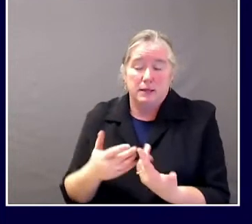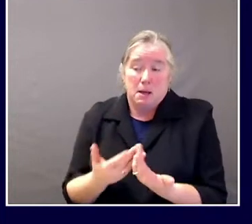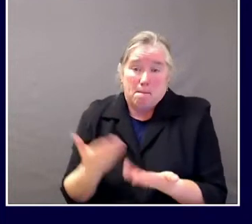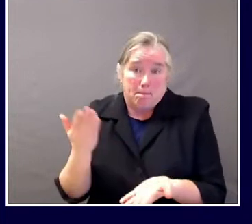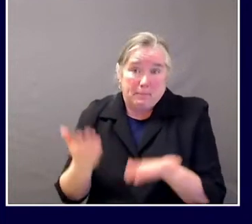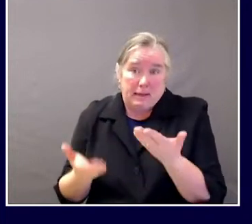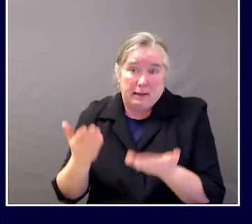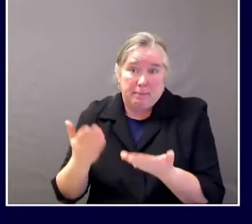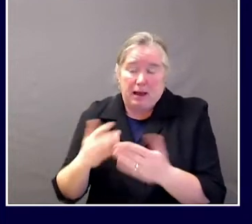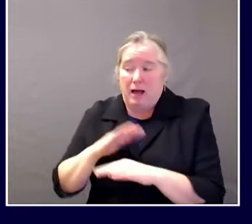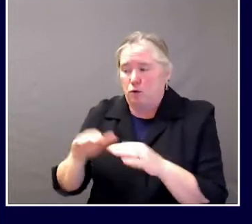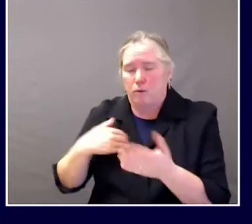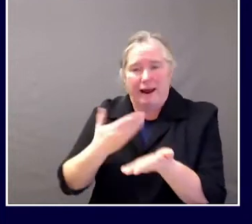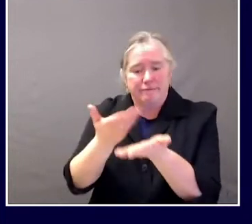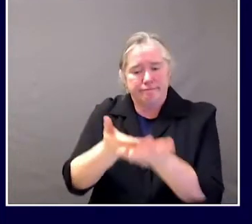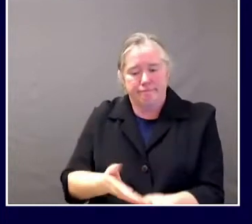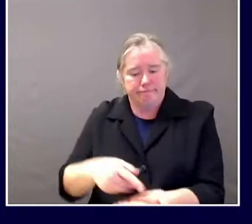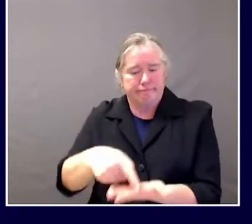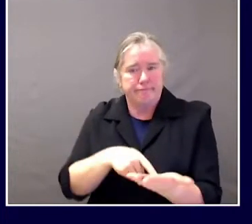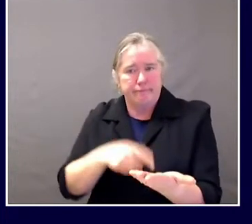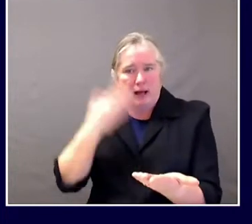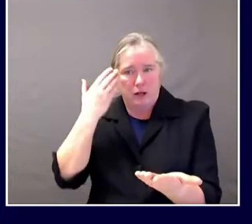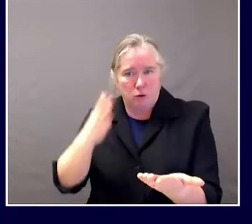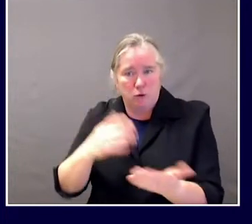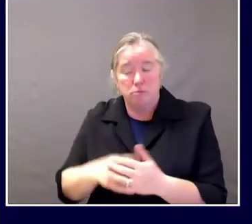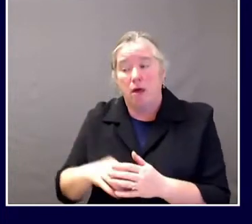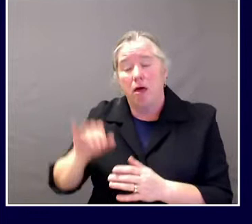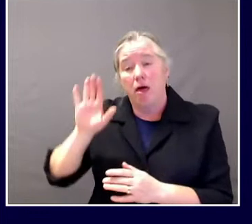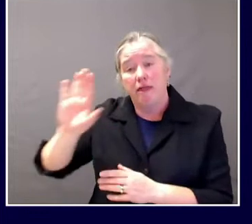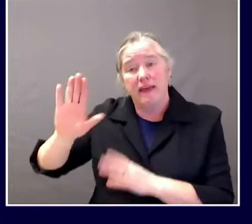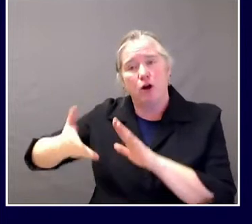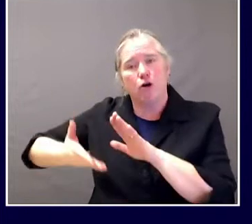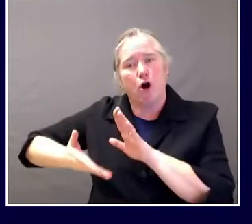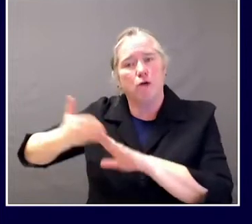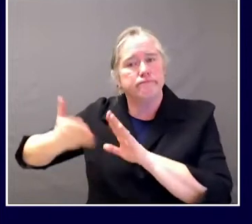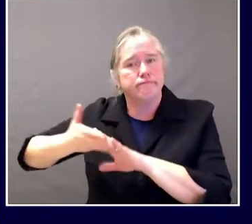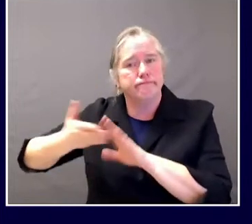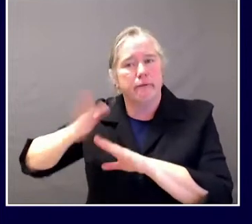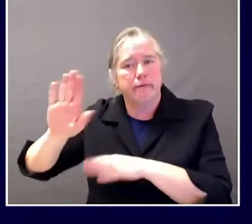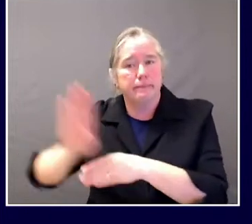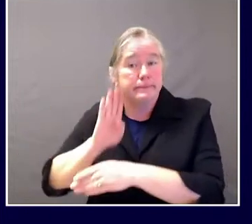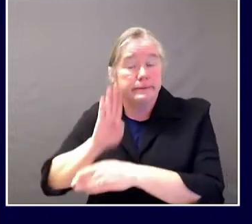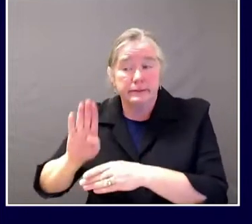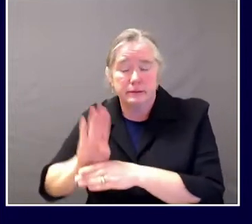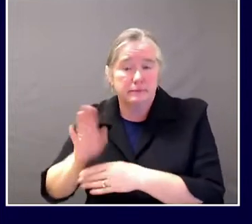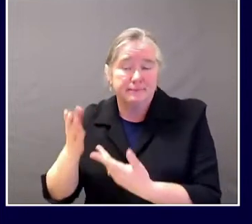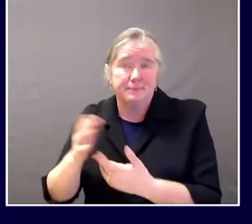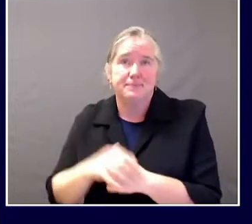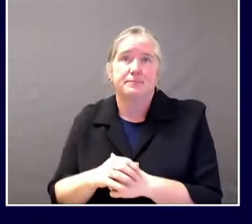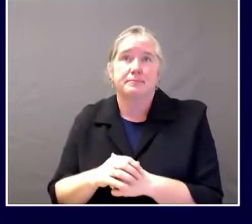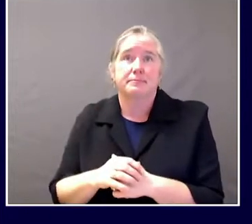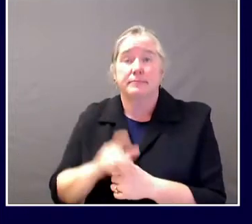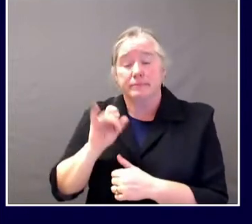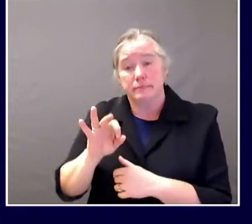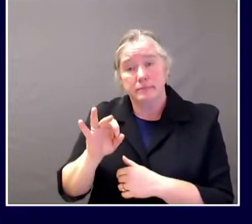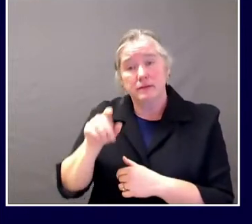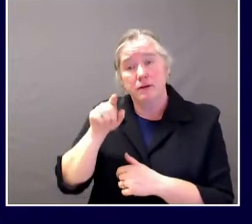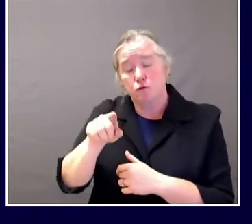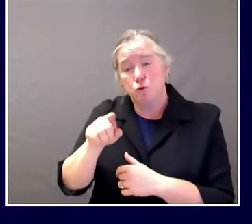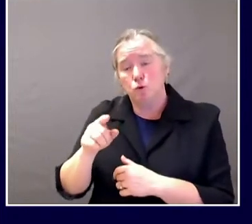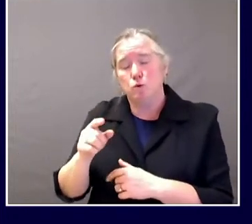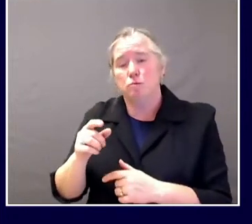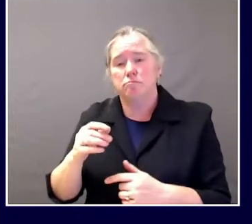part of their normal testing operations, if you're going in for a medical procedure and you get a COVID